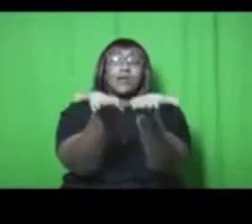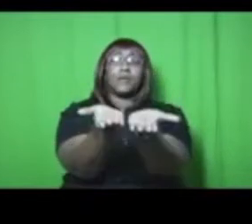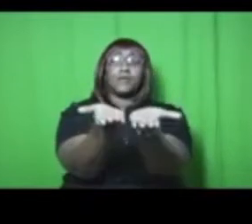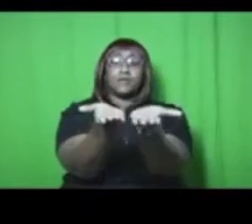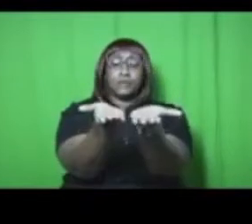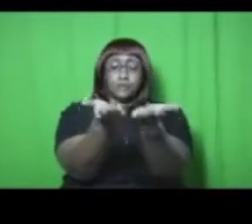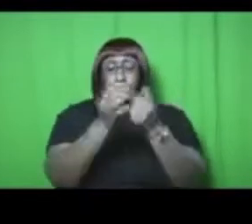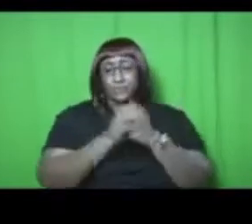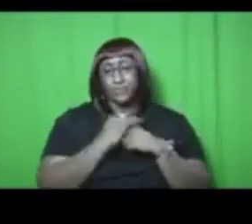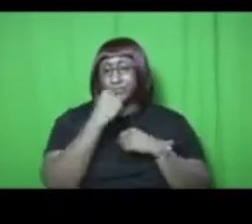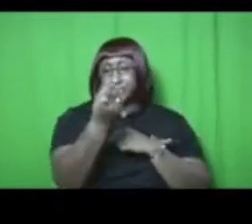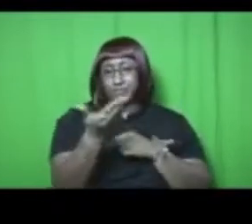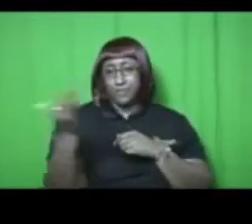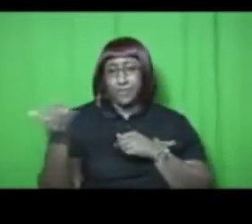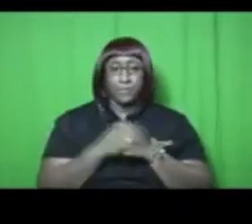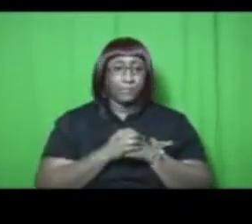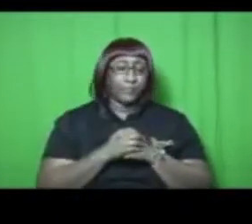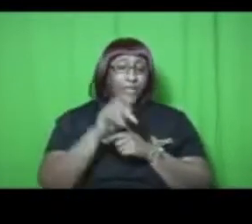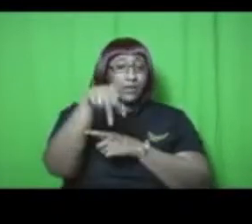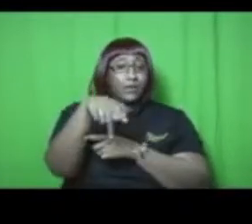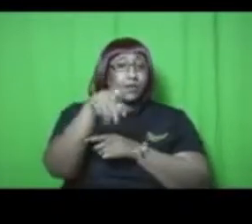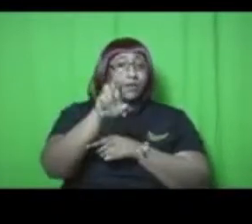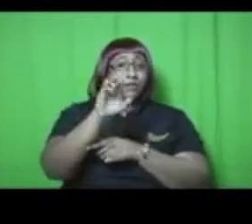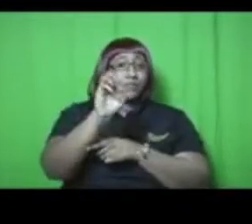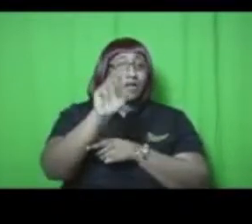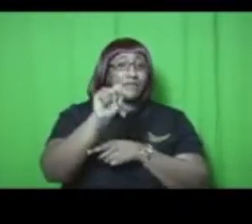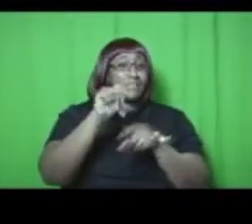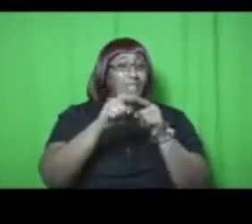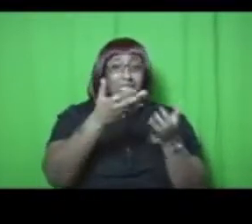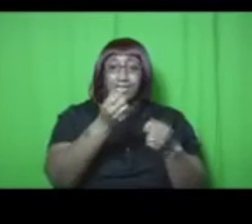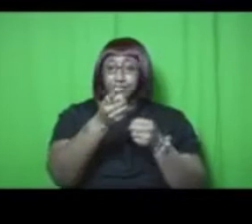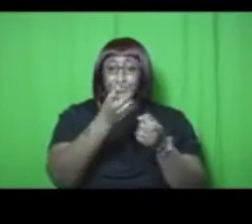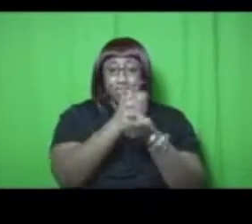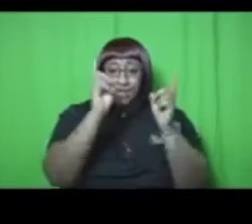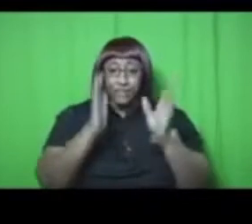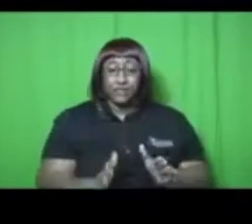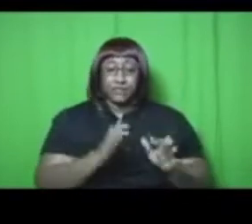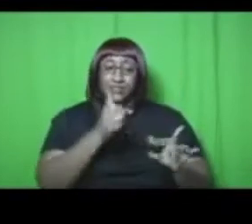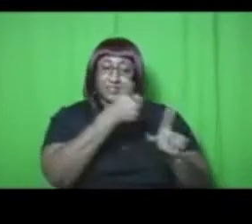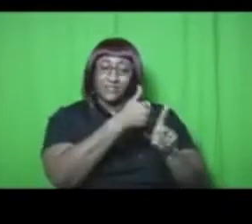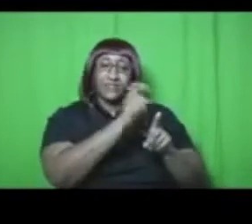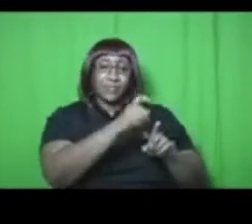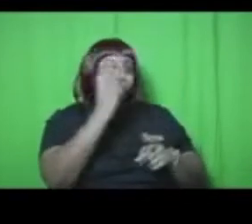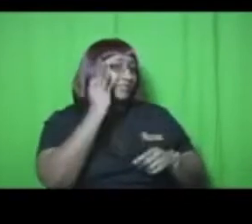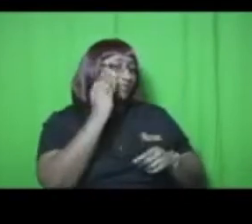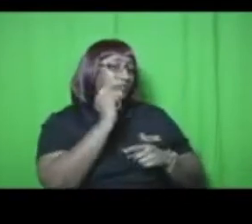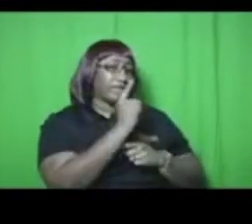pastoral counseling. But let me tell you something. A prophet can't really get you delivered unless he's experienced deliverance